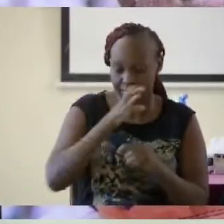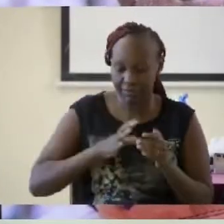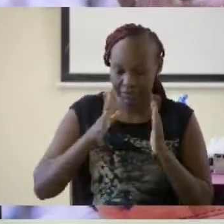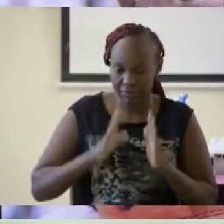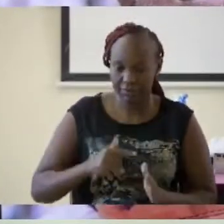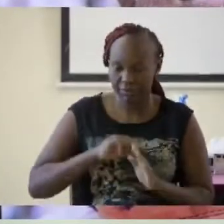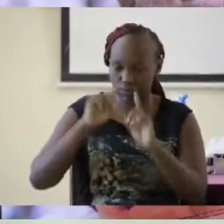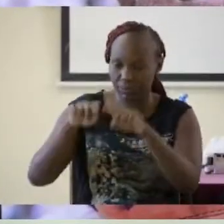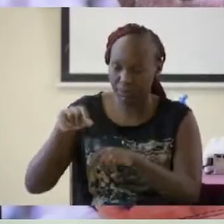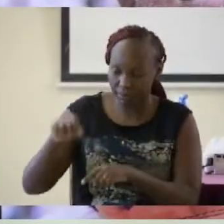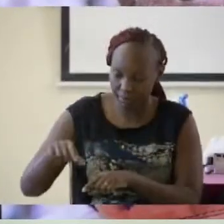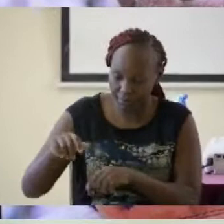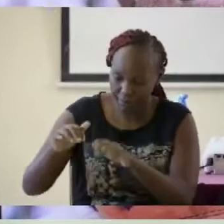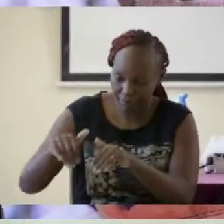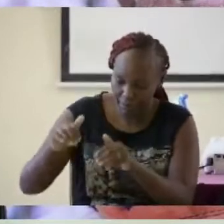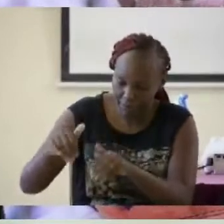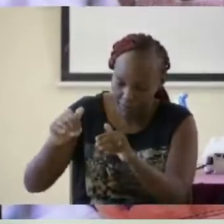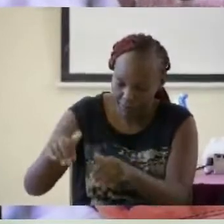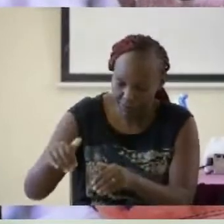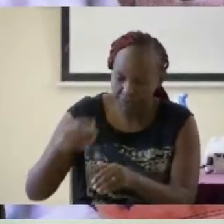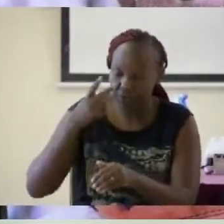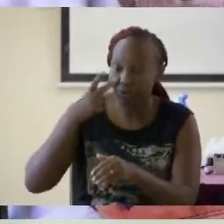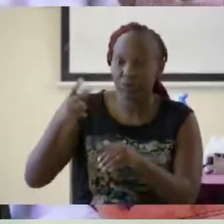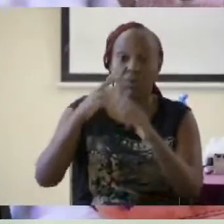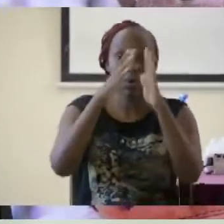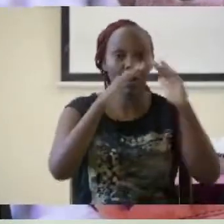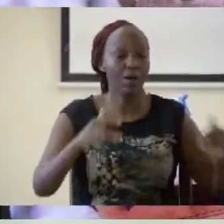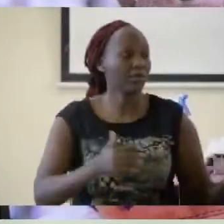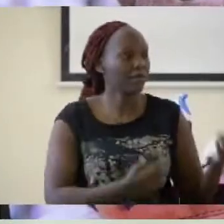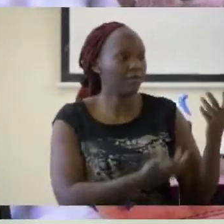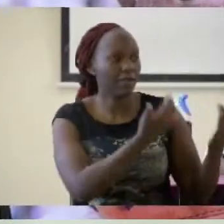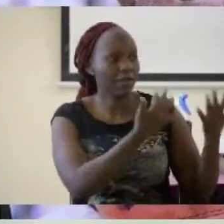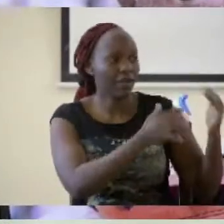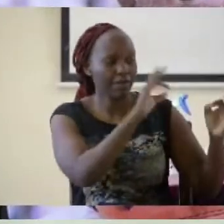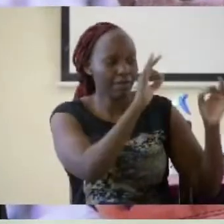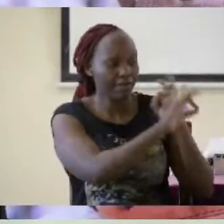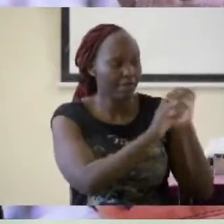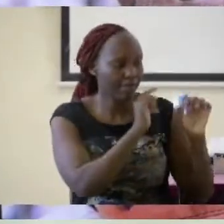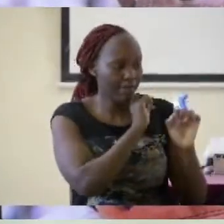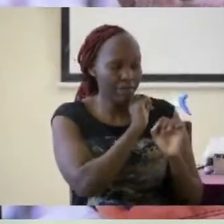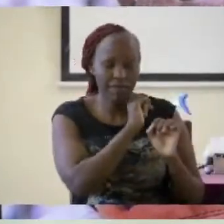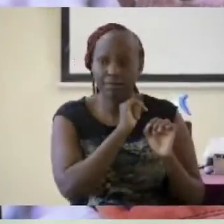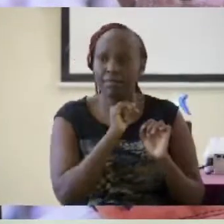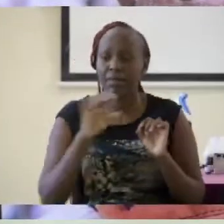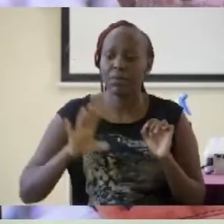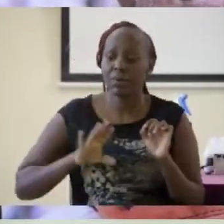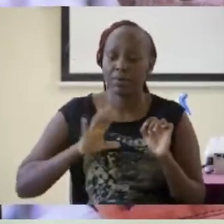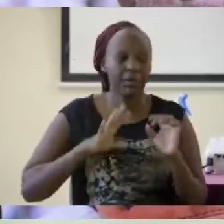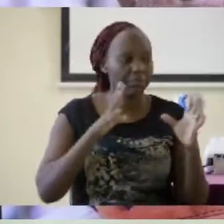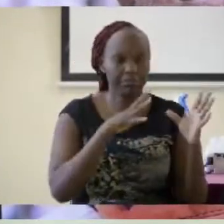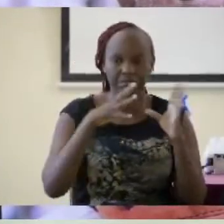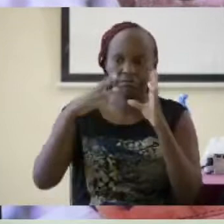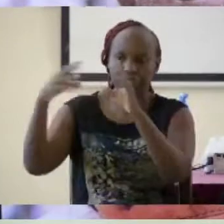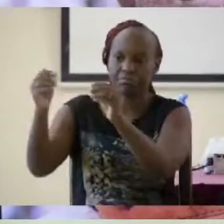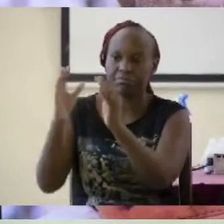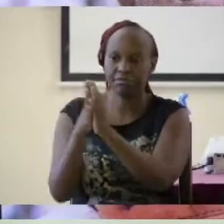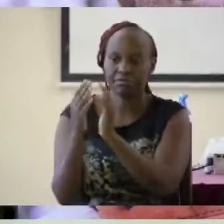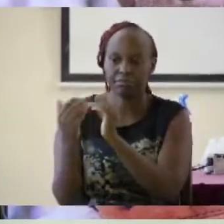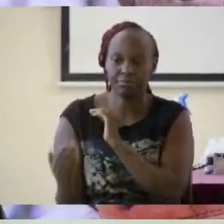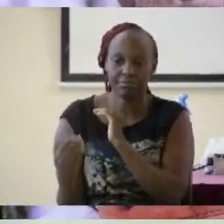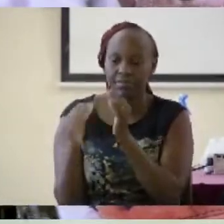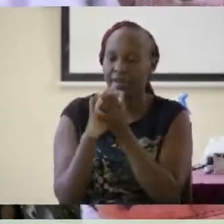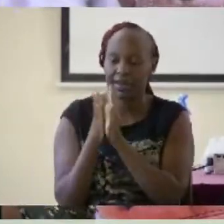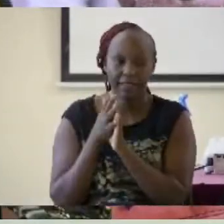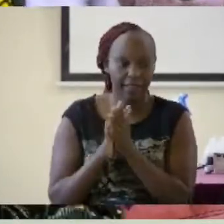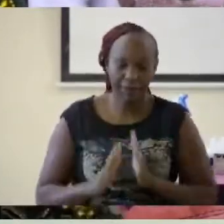till. And she just saw her house on fire. And she actually just left with her child, nothing